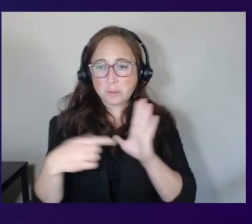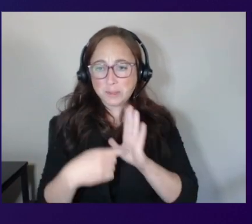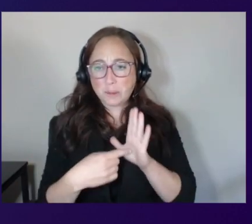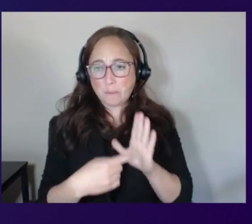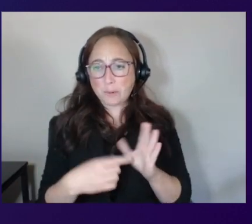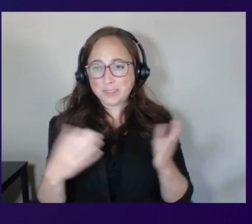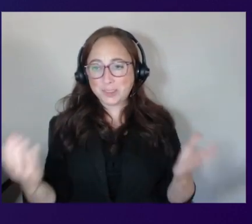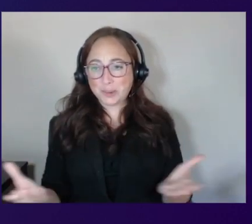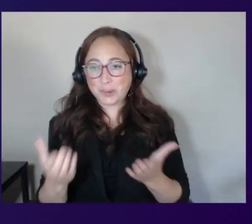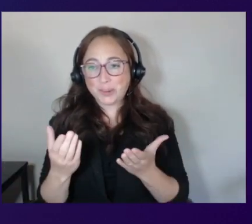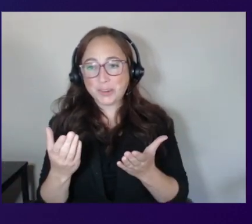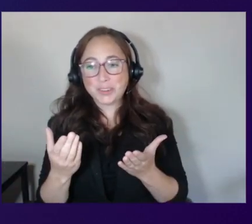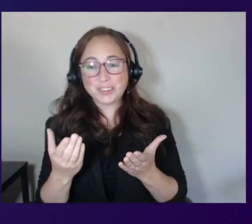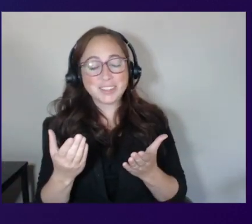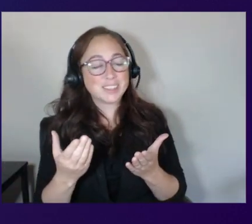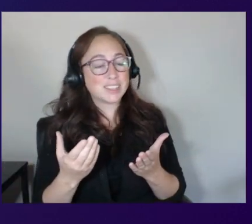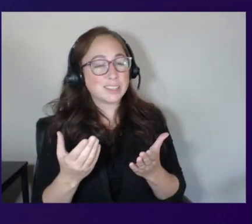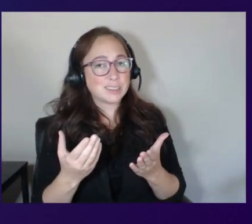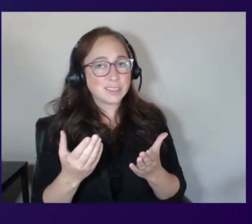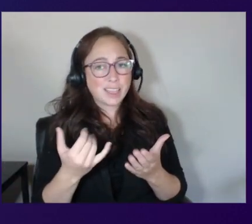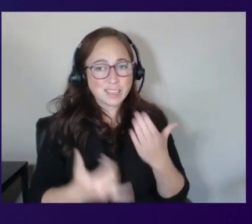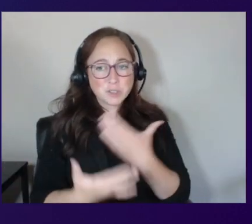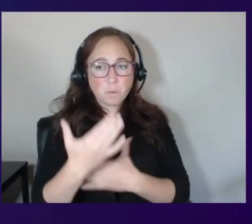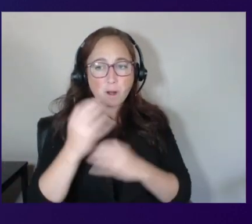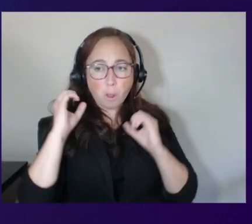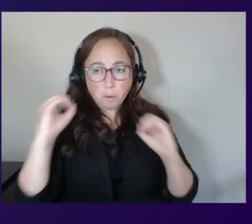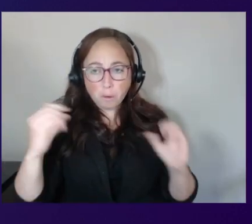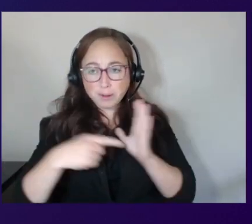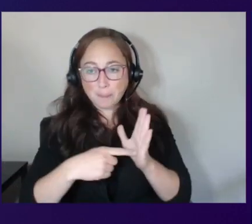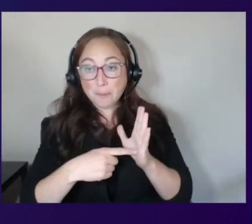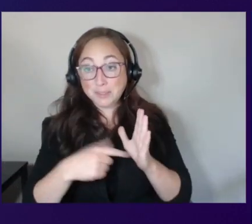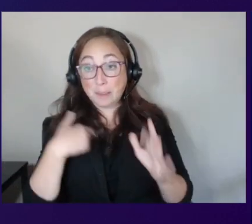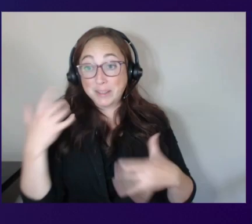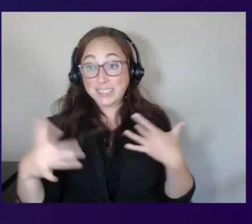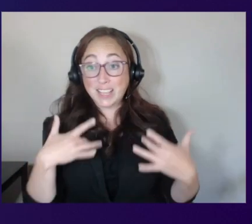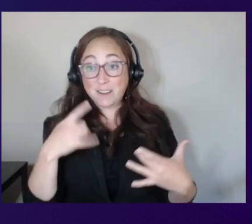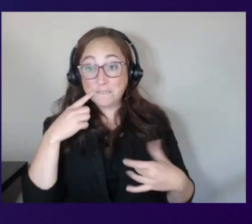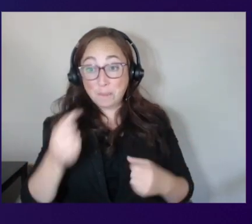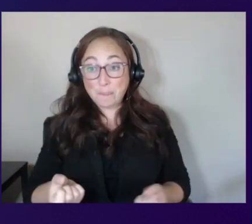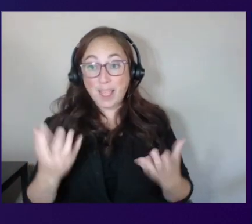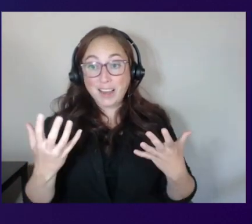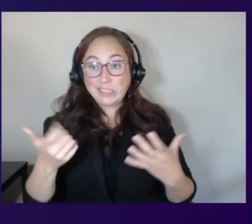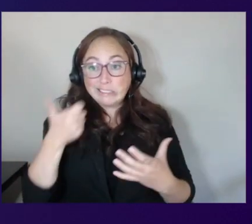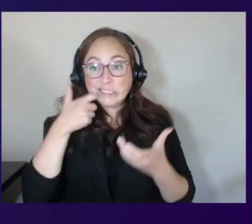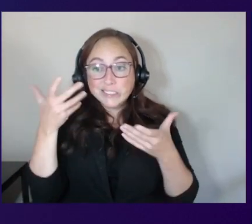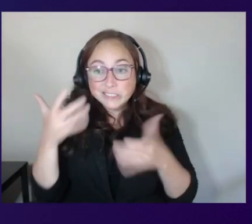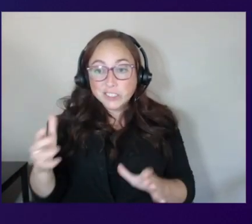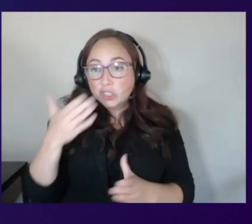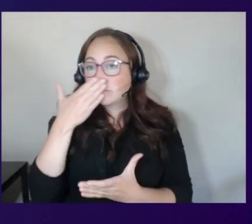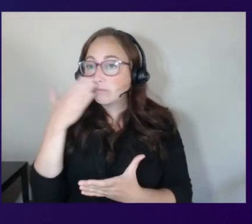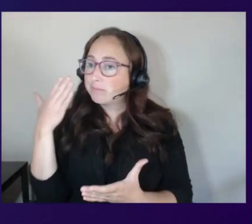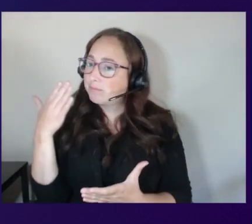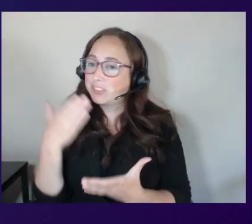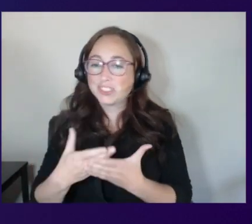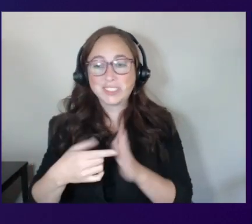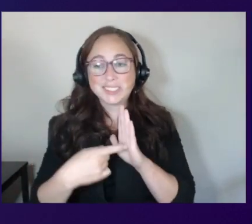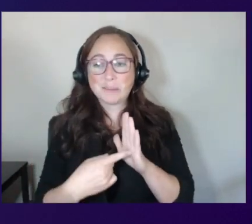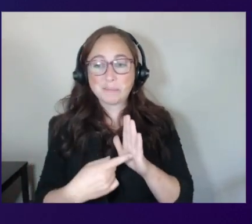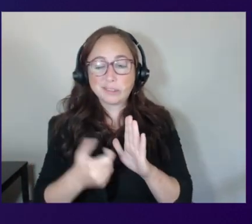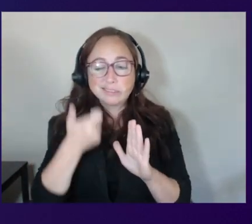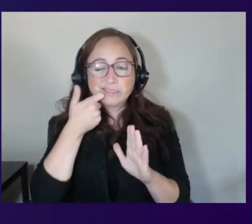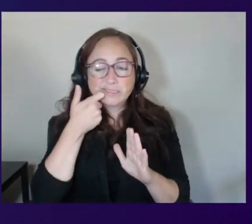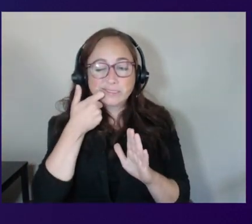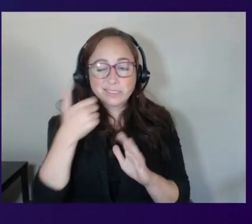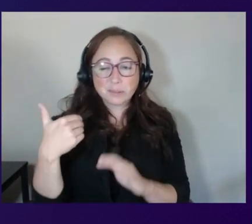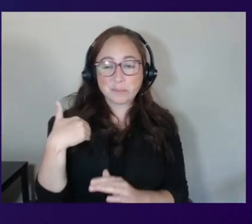we hardly had any demos this morning, so I'm excited for more than one demo. We just got done with a really good demo in our previous segment.